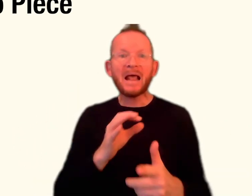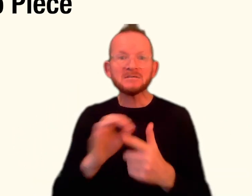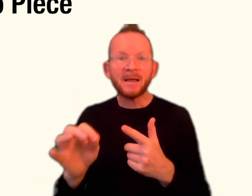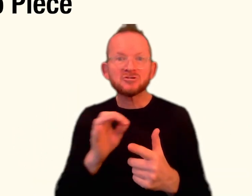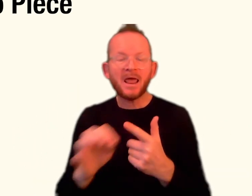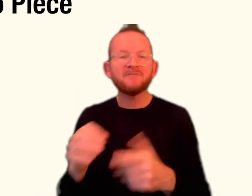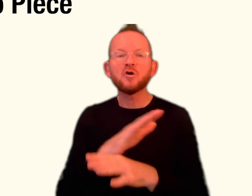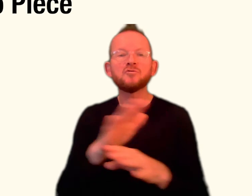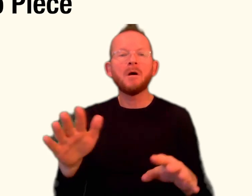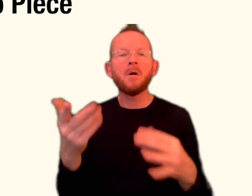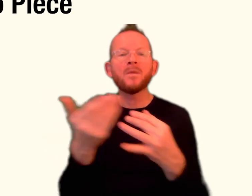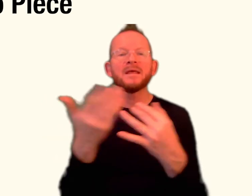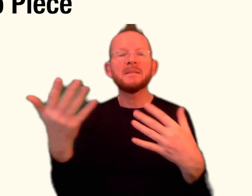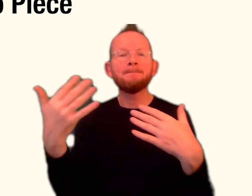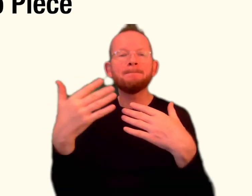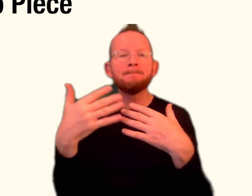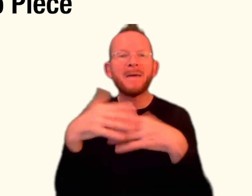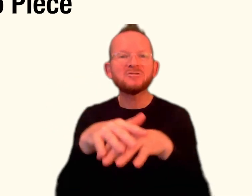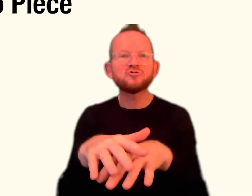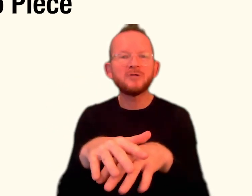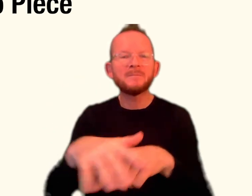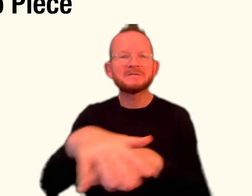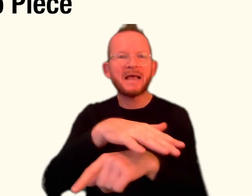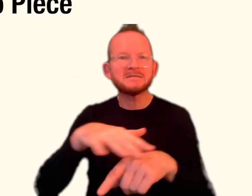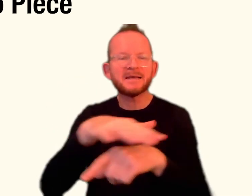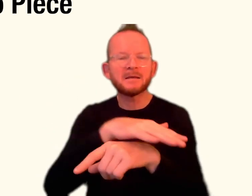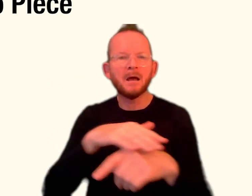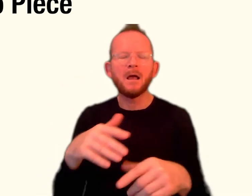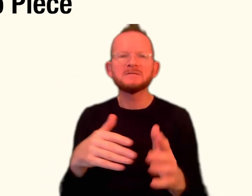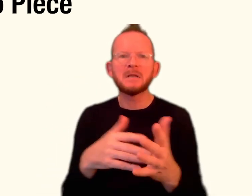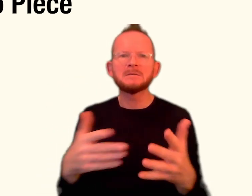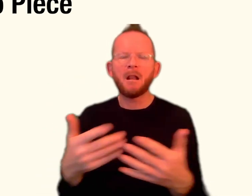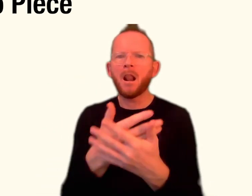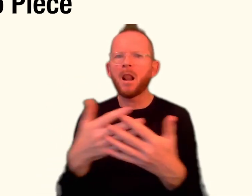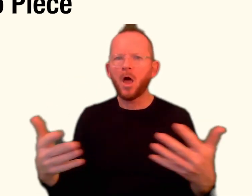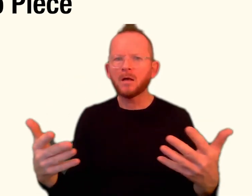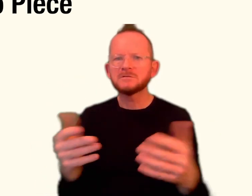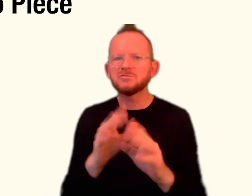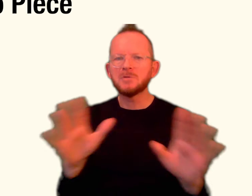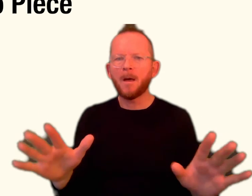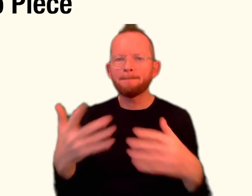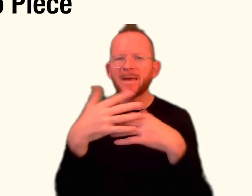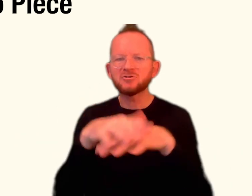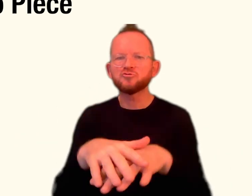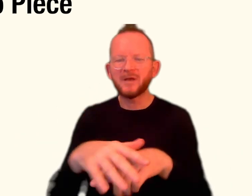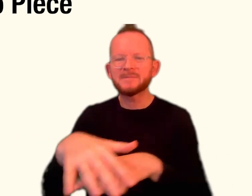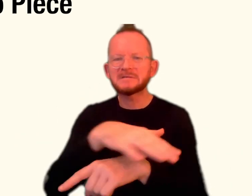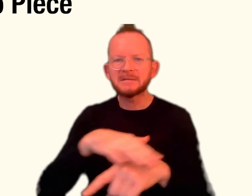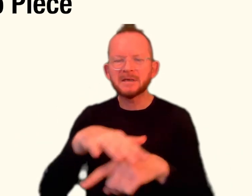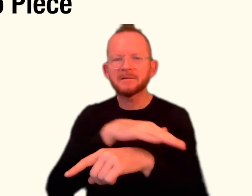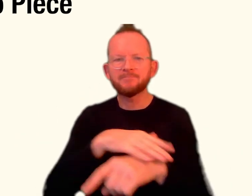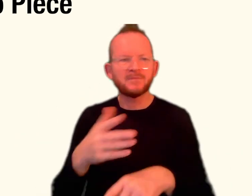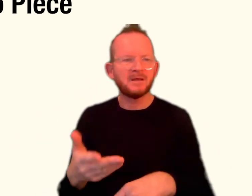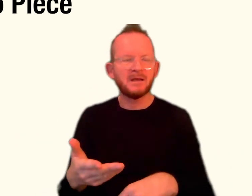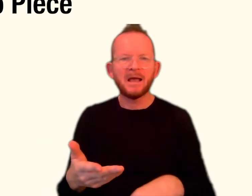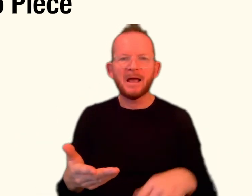especially if you're not in the mainstream setting. And there's still lots that are not in the mainstream setting. I used to